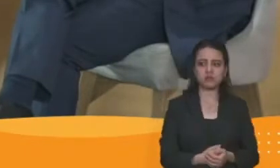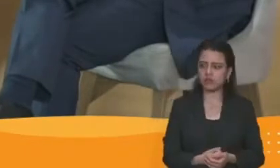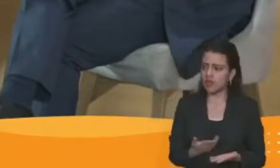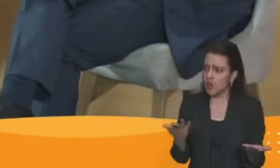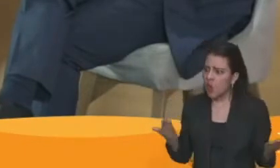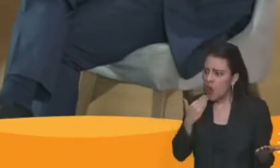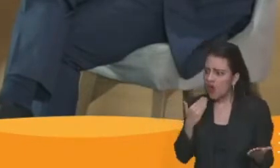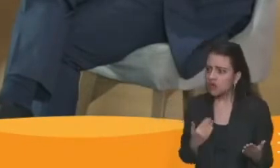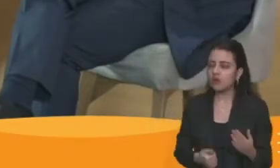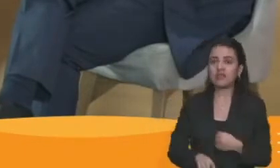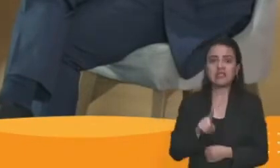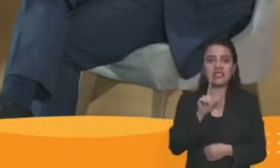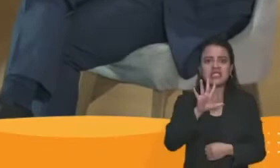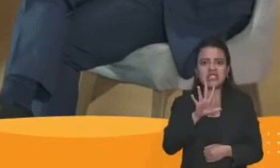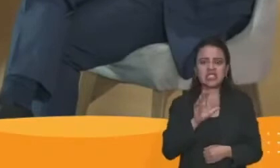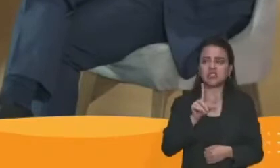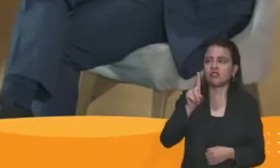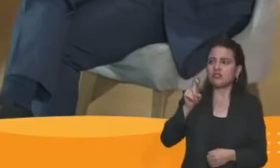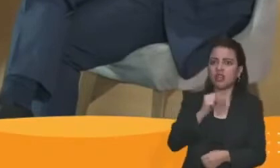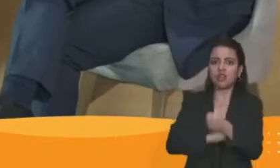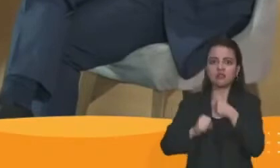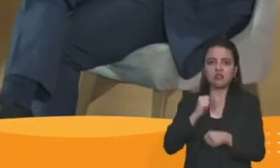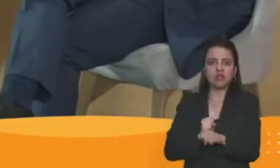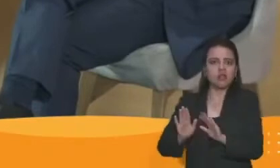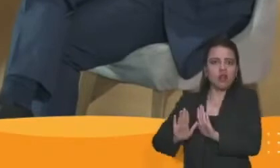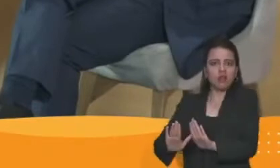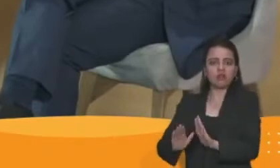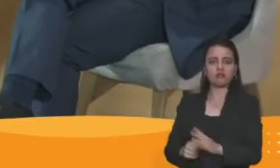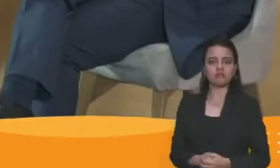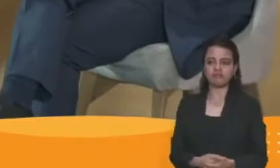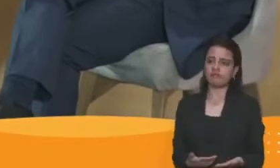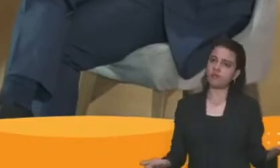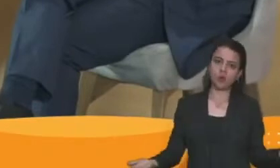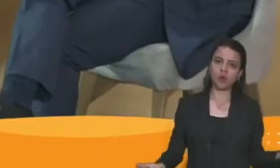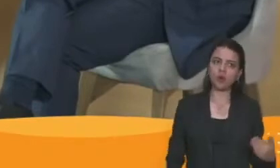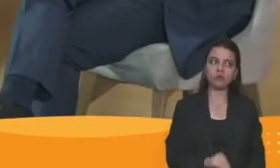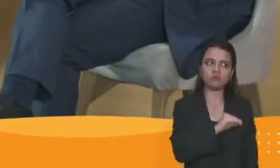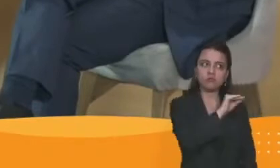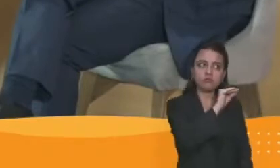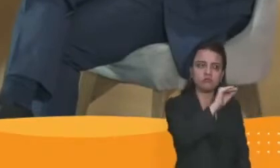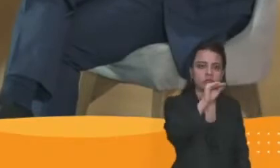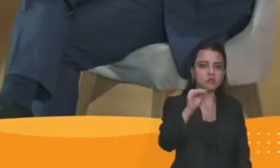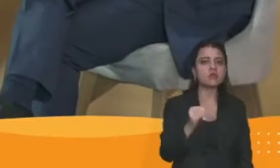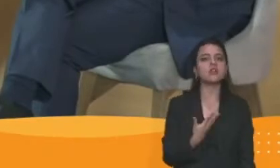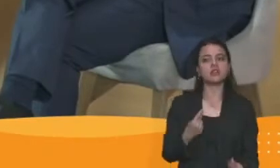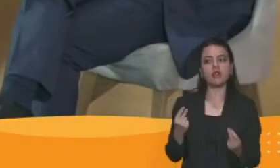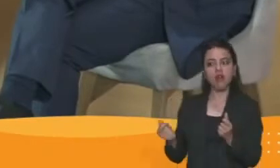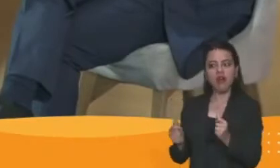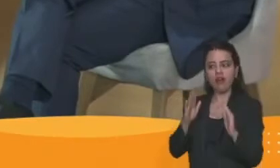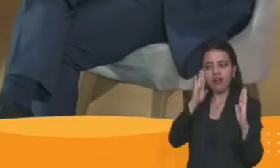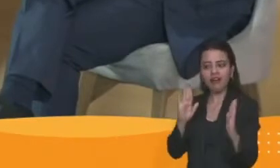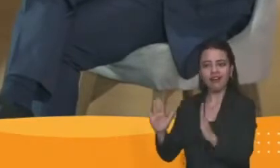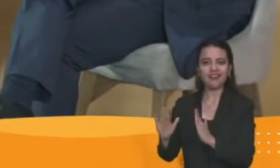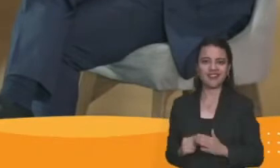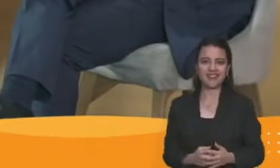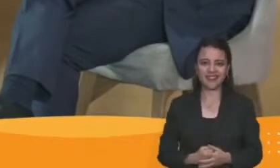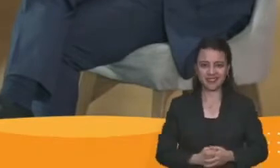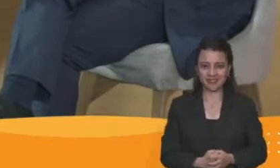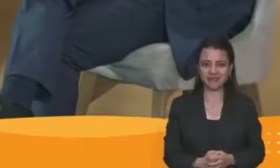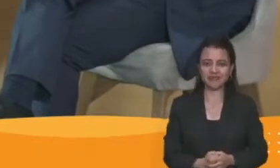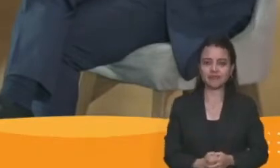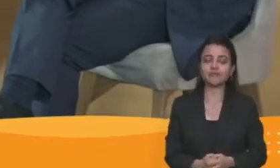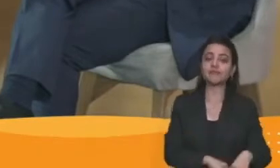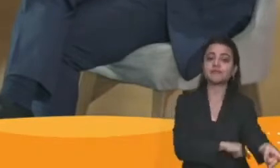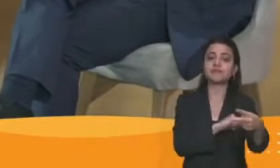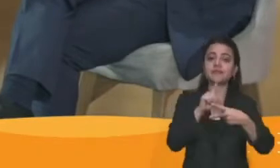started the legalization like 6 or 5 years ago, but everything was actually stuck. And here the agency made